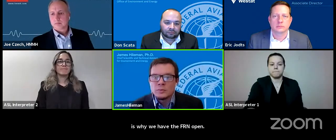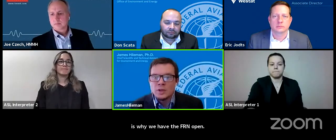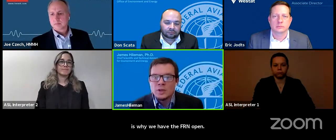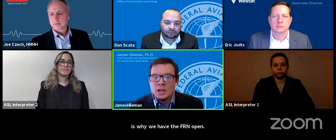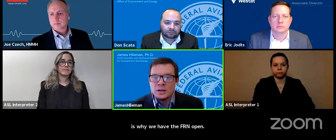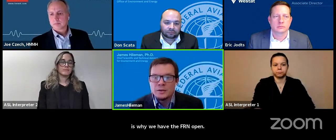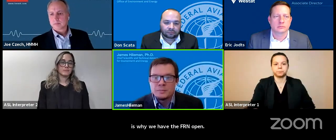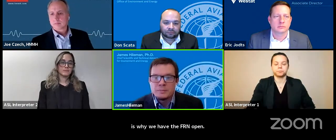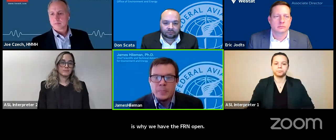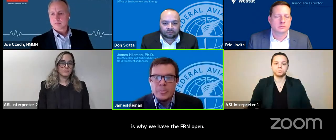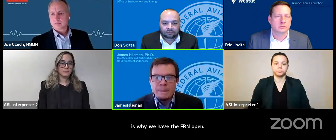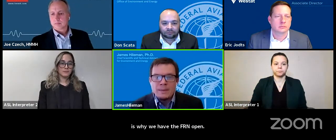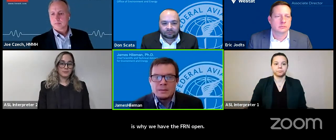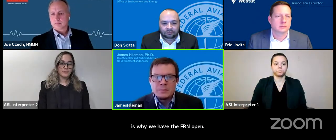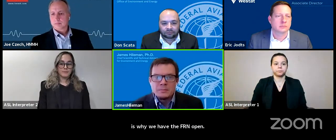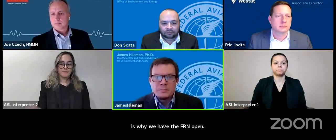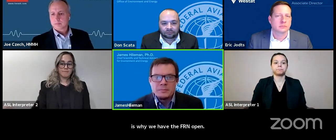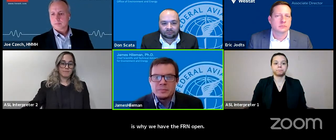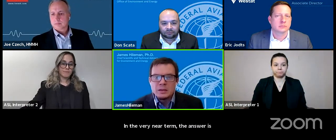Okay.